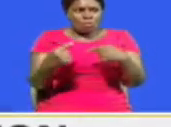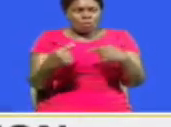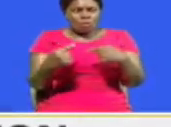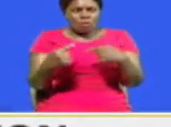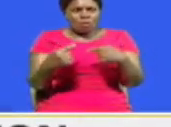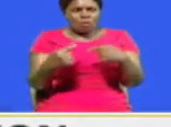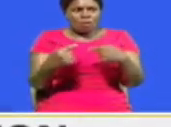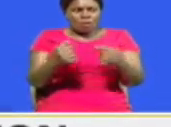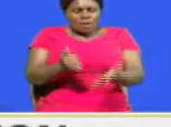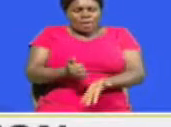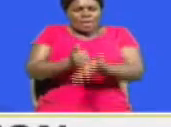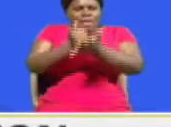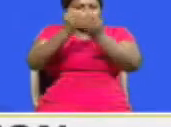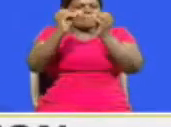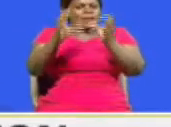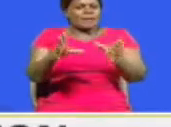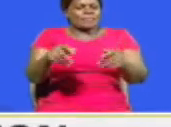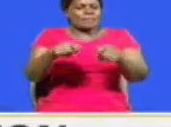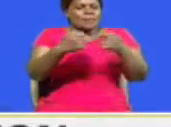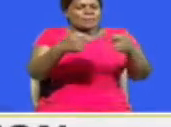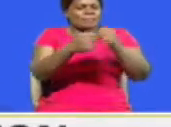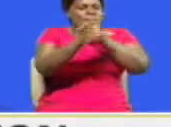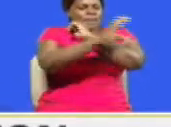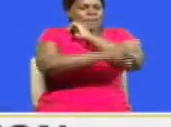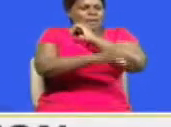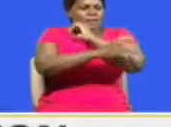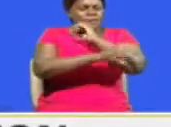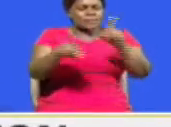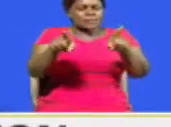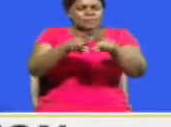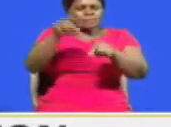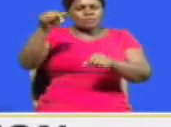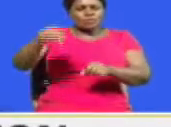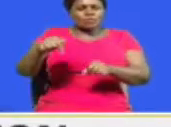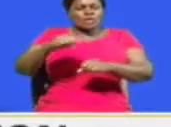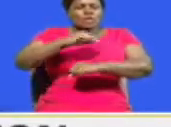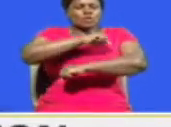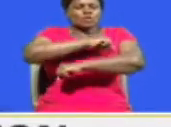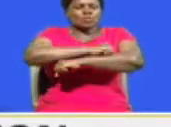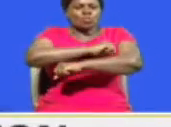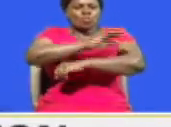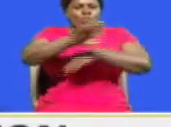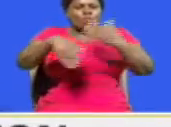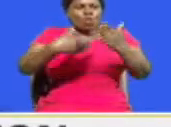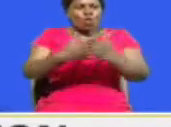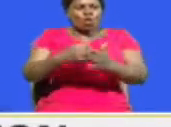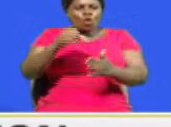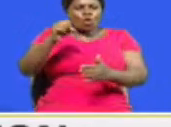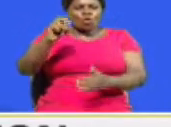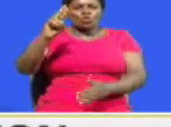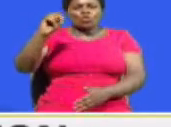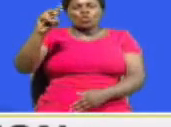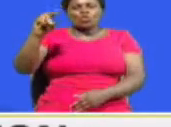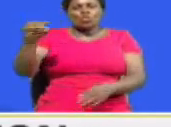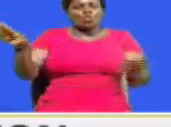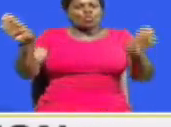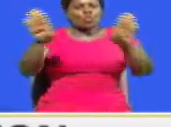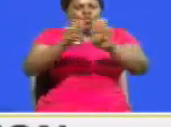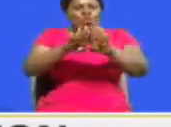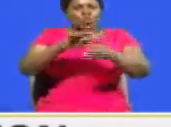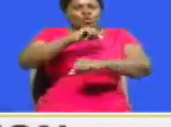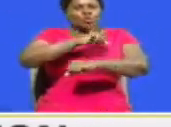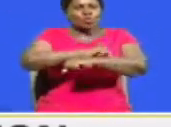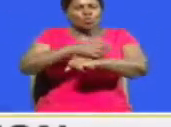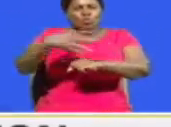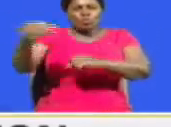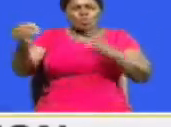uvumi, haitatusaidia. Tutaharibu mji wetu kama siku ya leo, mashule zote ambayo siko Sondu Town pale, zote zimefungwa, watoto wameenda,